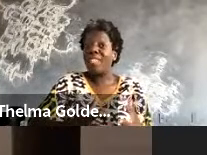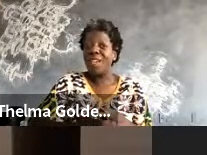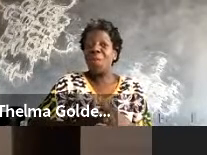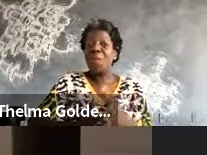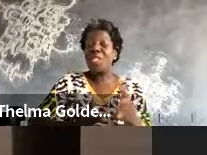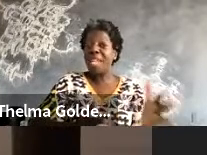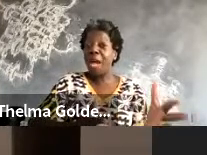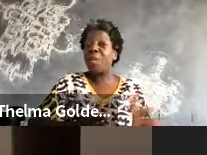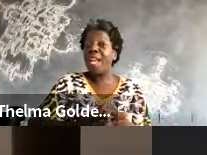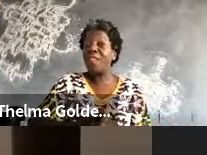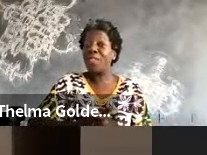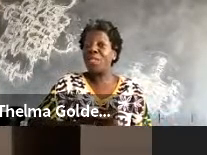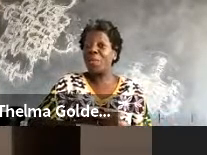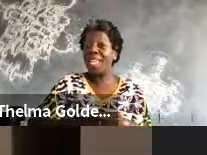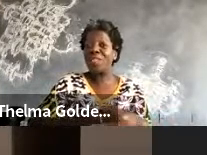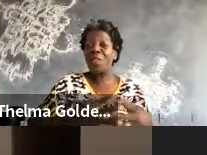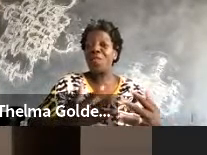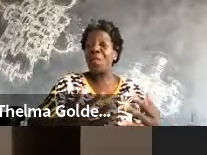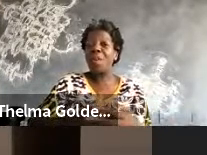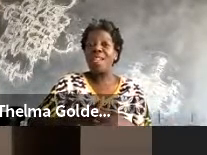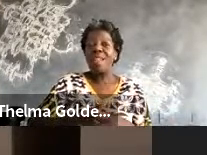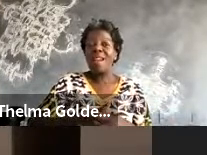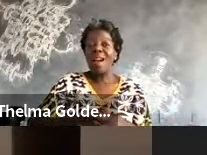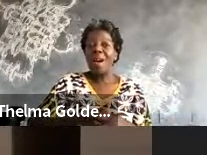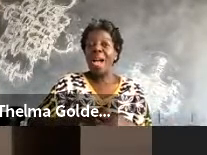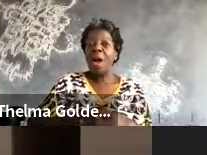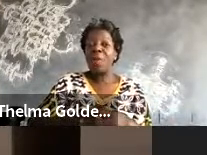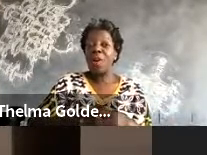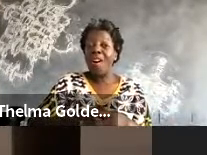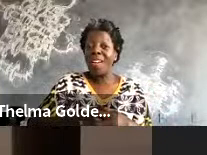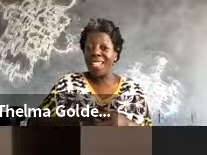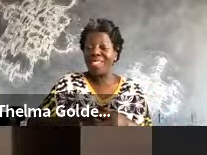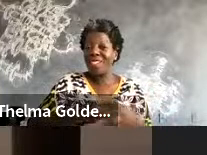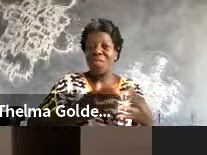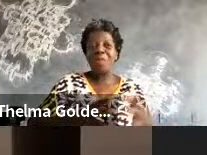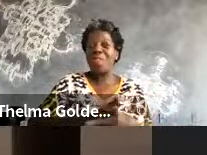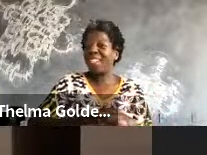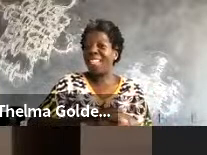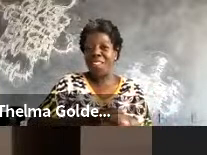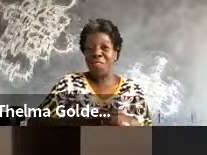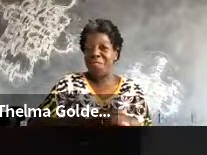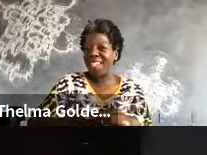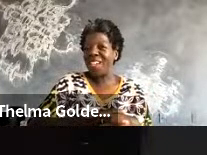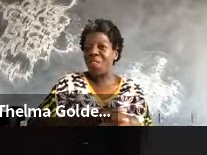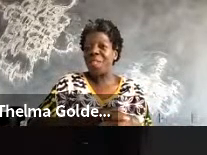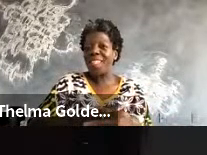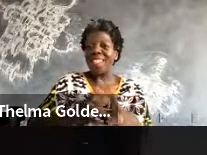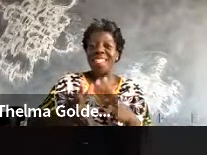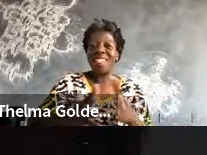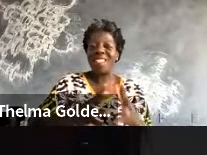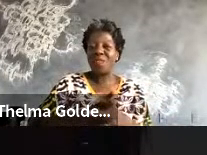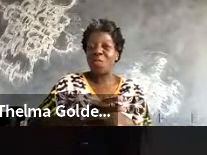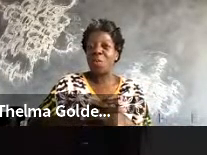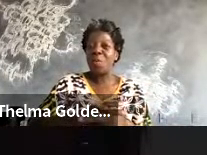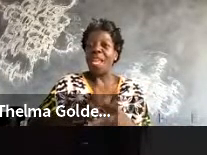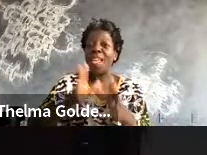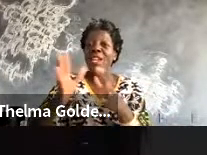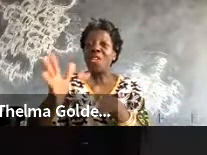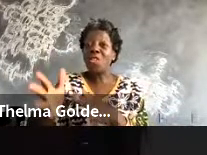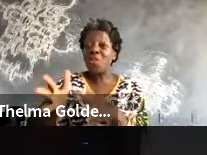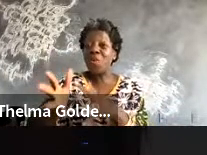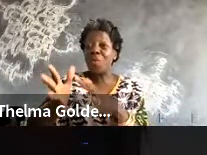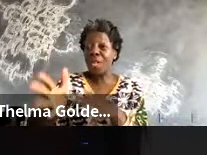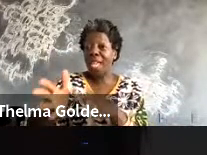New Heavies, which now we have on the screen. So for our audience, who I wanna thank for being here with us in this virtual